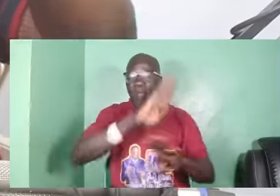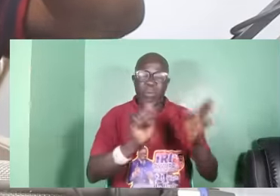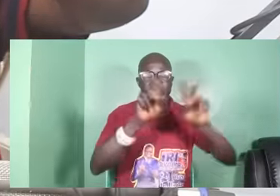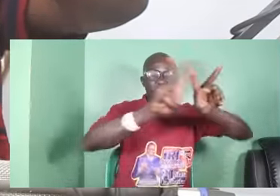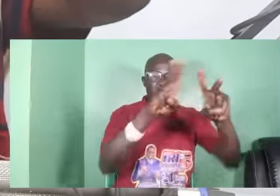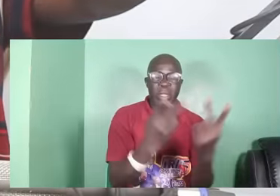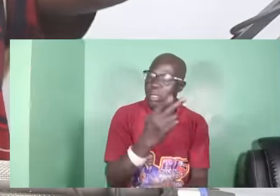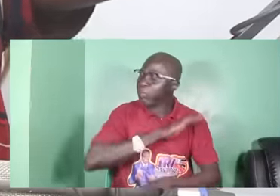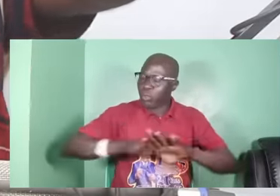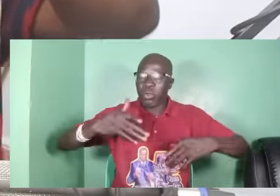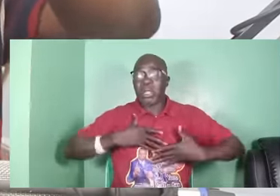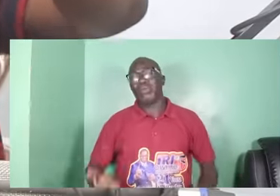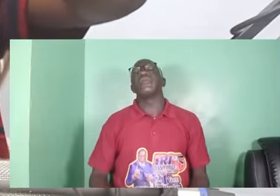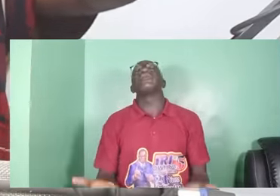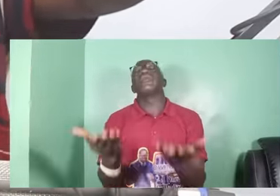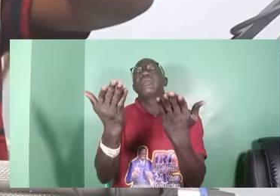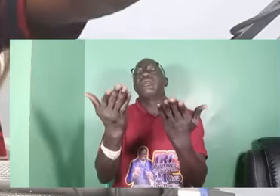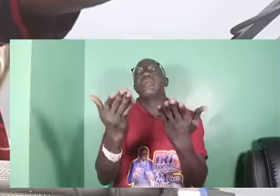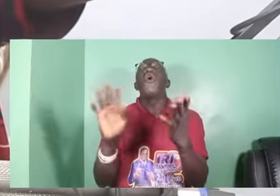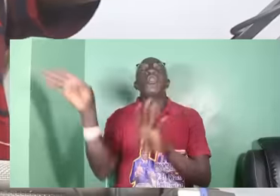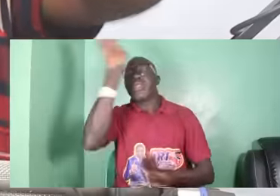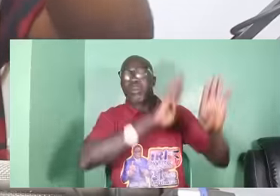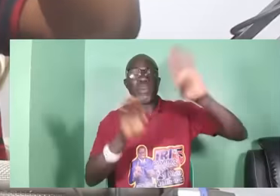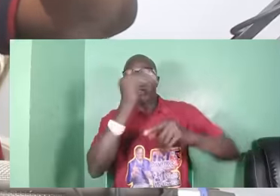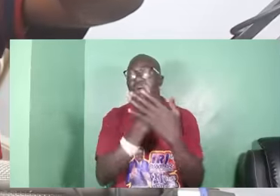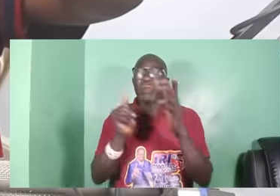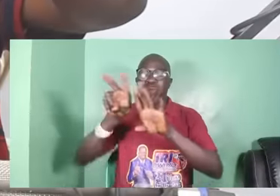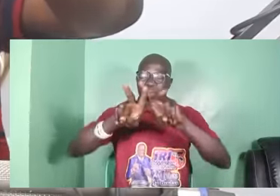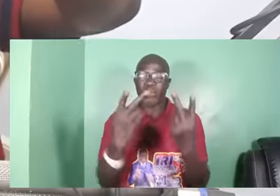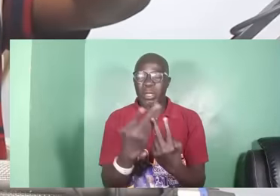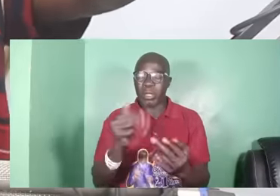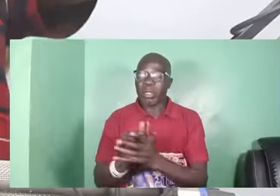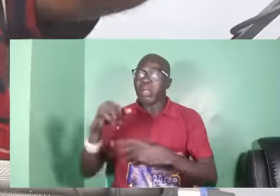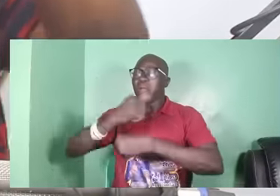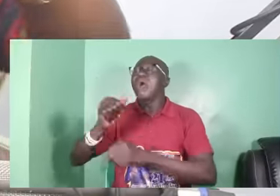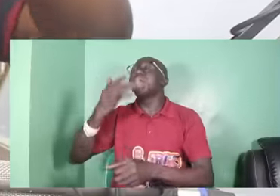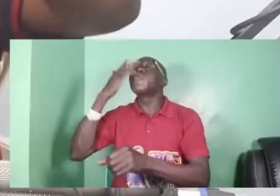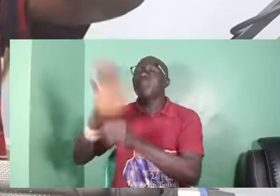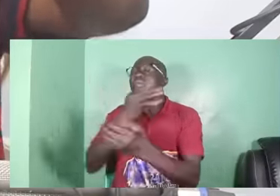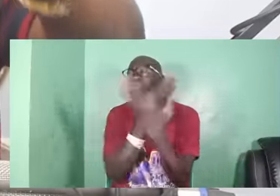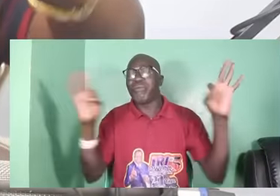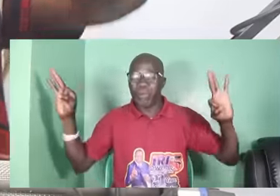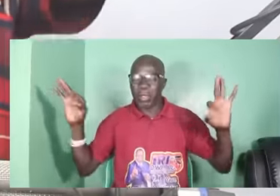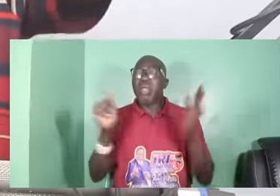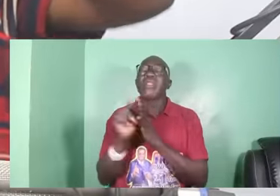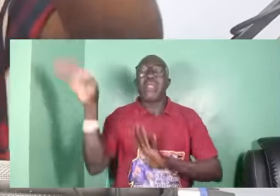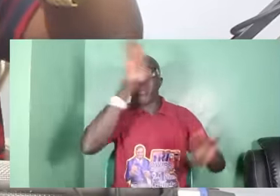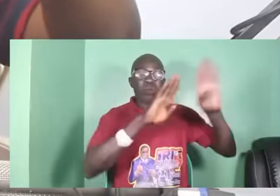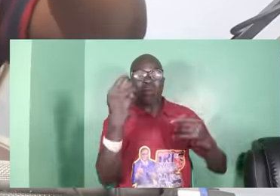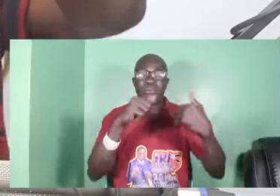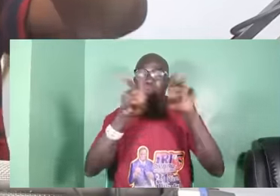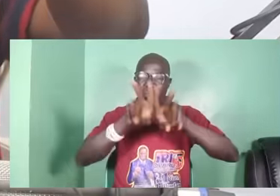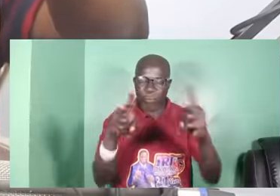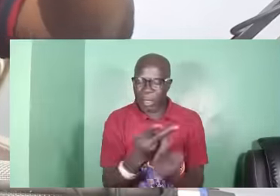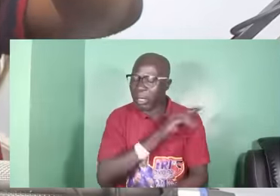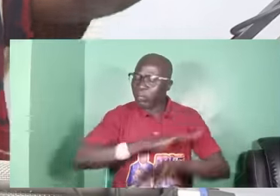The battle of village. Till your today. That make you not to rise. The battle of village. For finish the promise that make you to arrive in Jakule. The battle